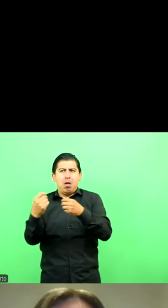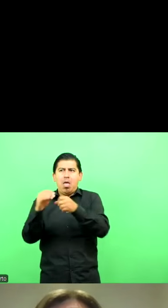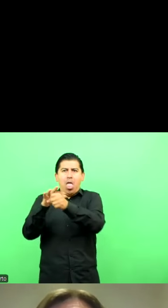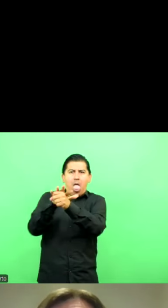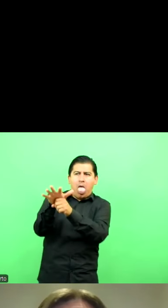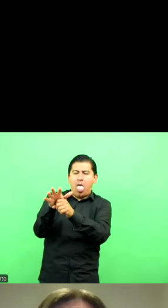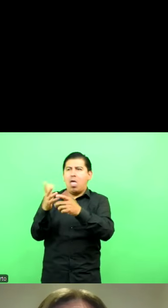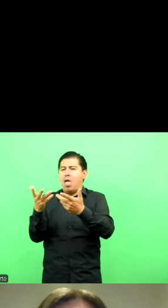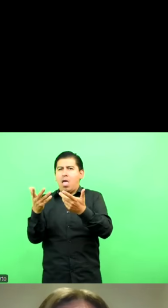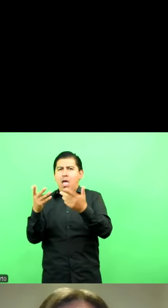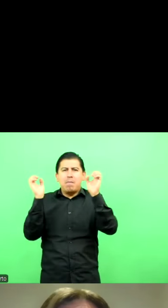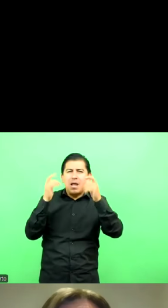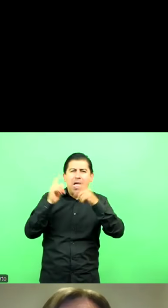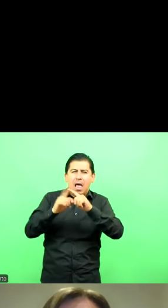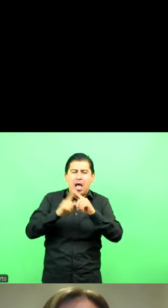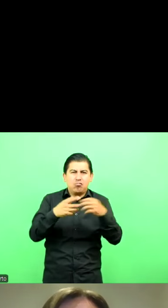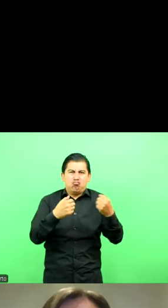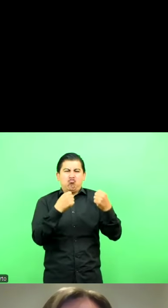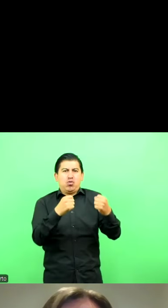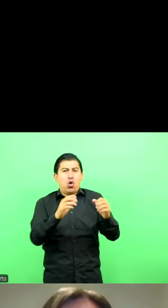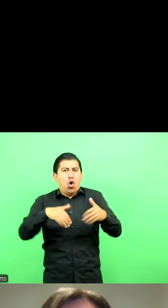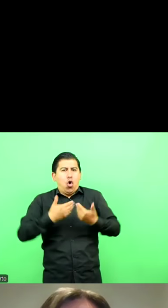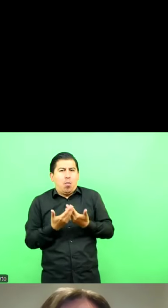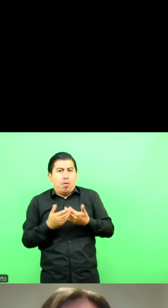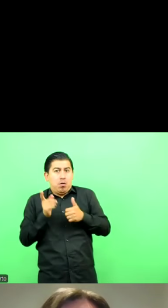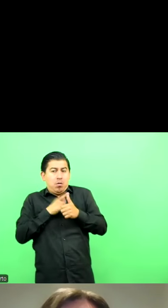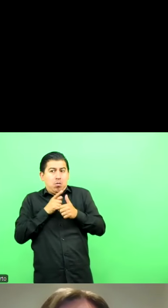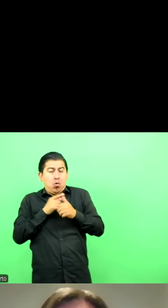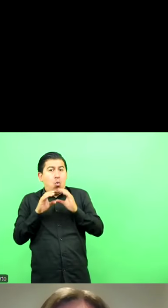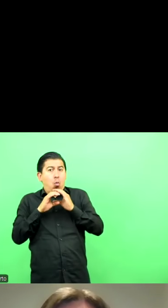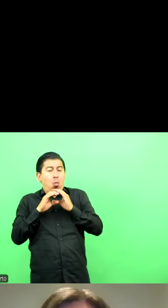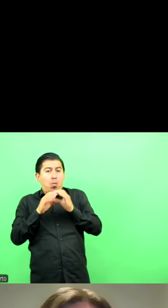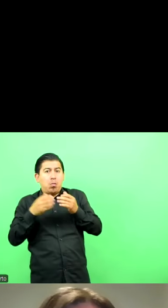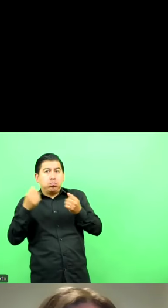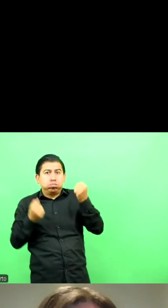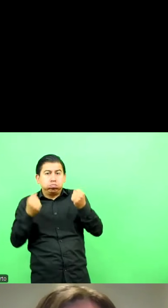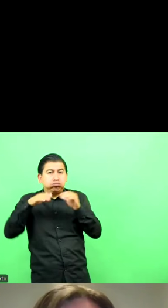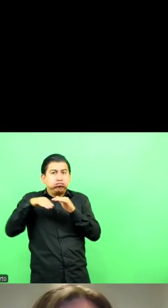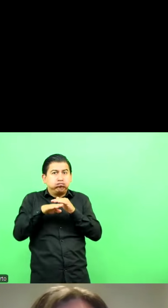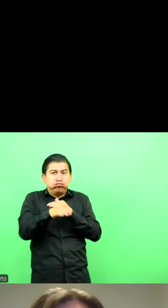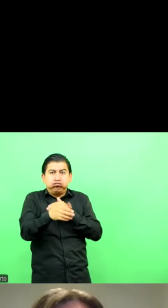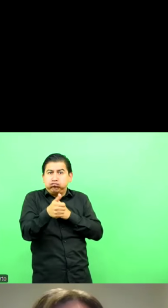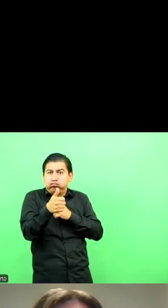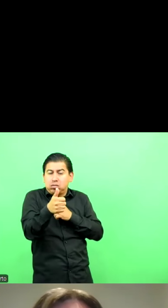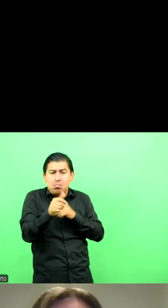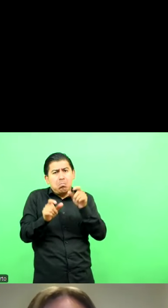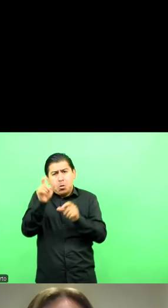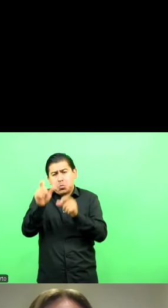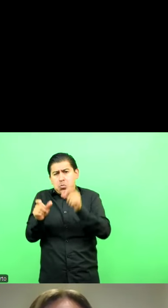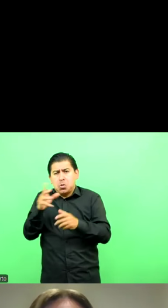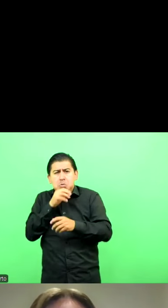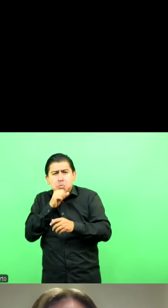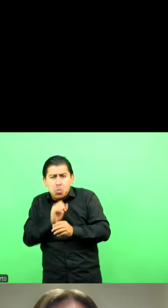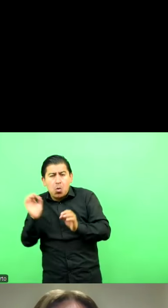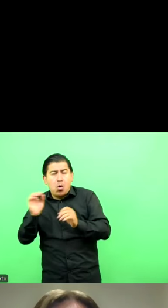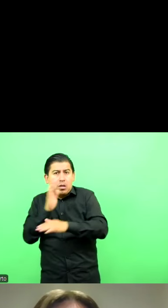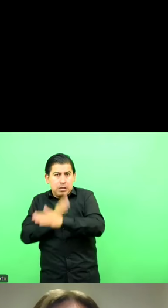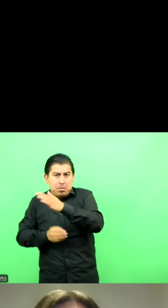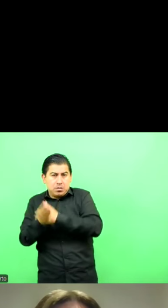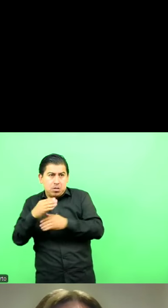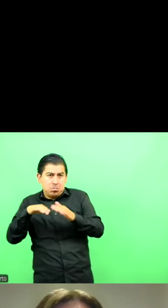An accessible transport system to ensure older and people with disabilities are able to reach hospitals. Hospitals are equipped to